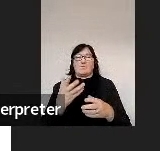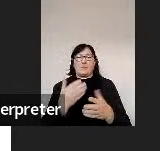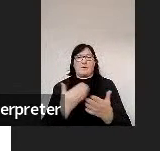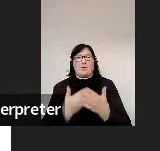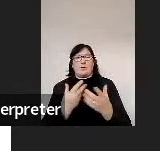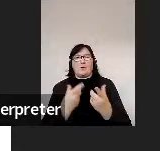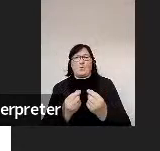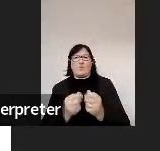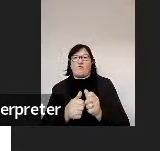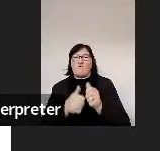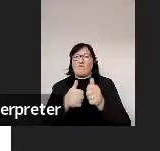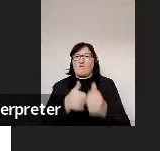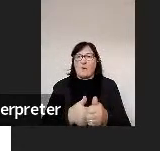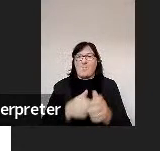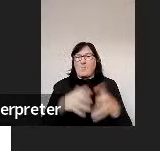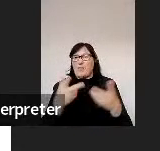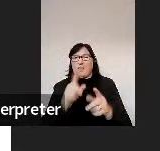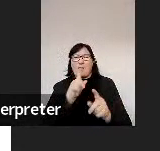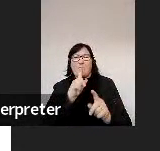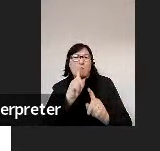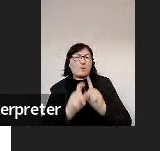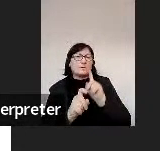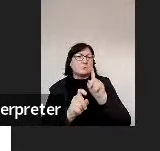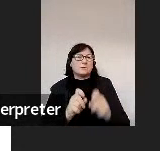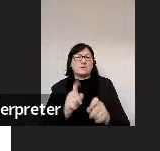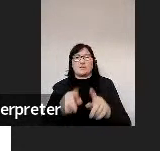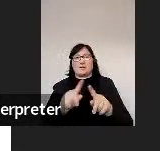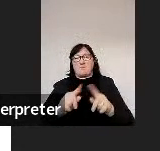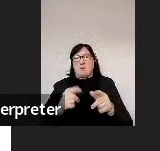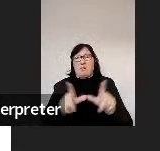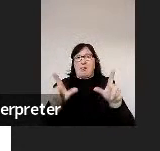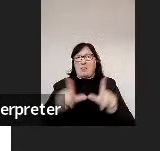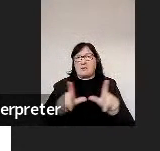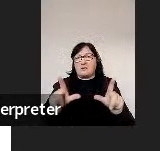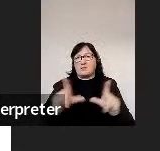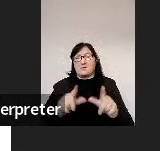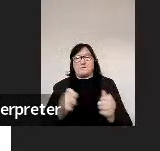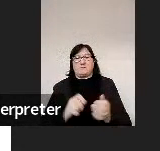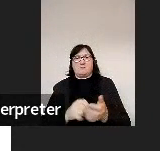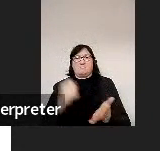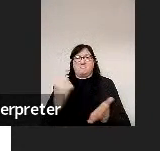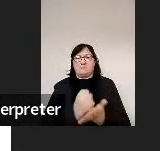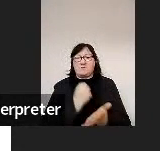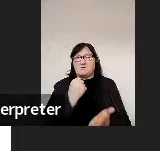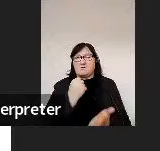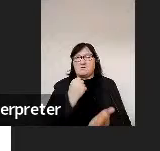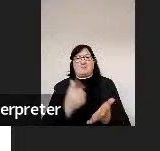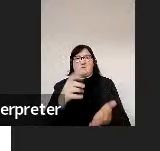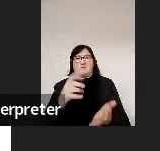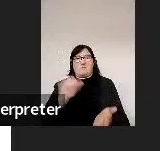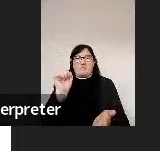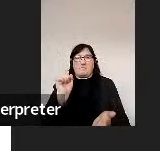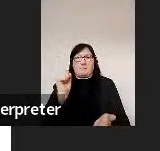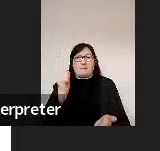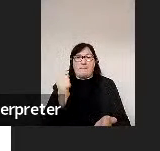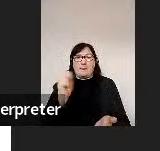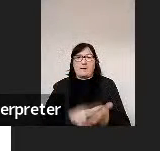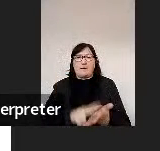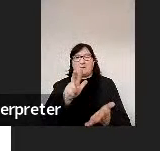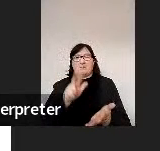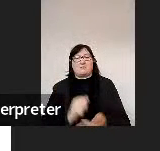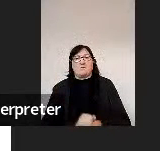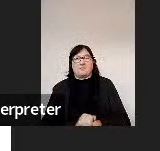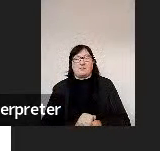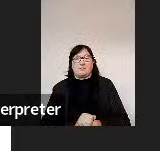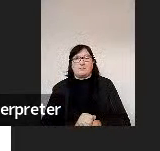that relating to licensing, registrations, licensing, and accreditation. We encourage members of trade